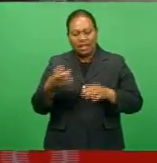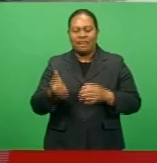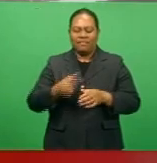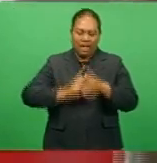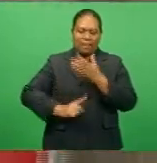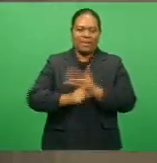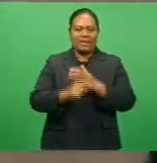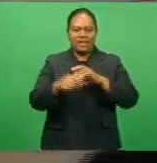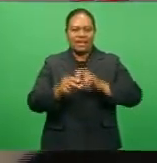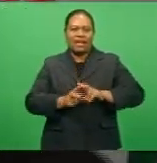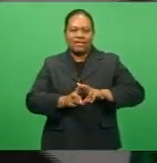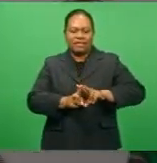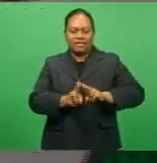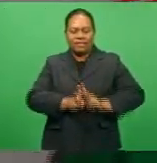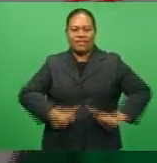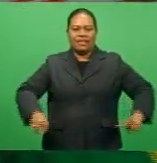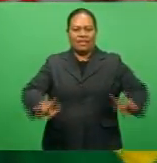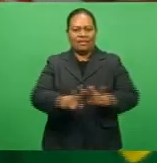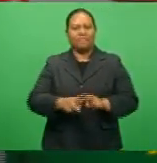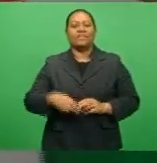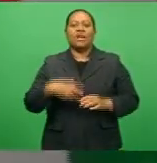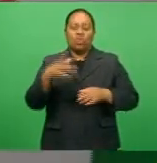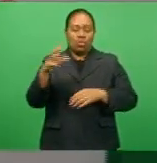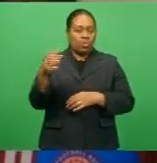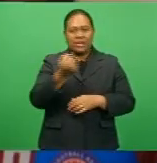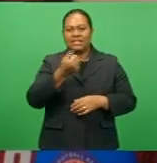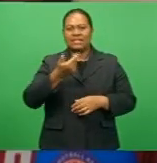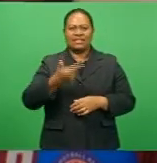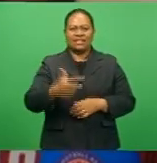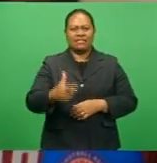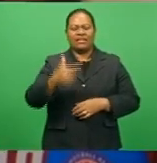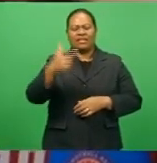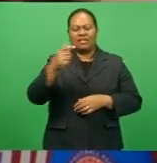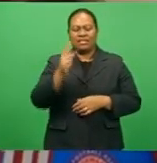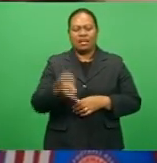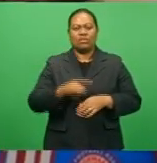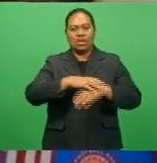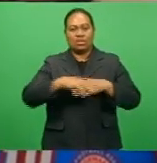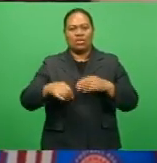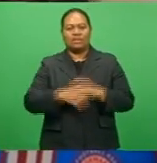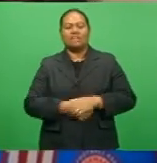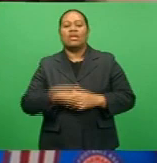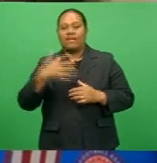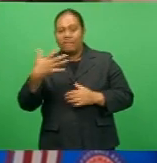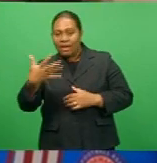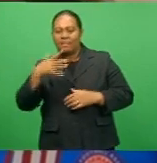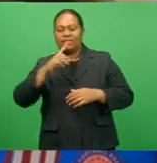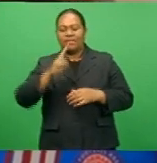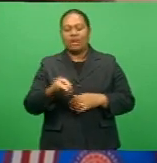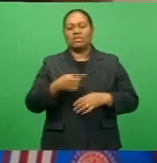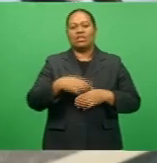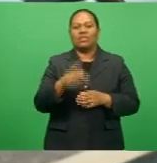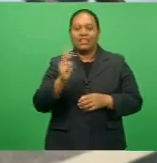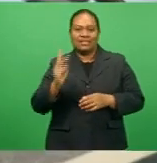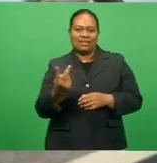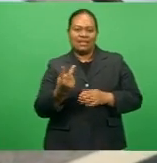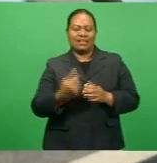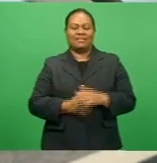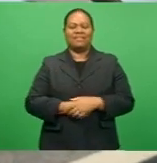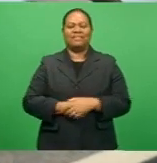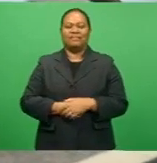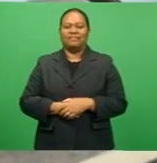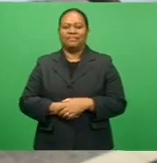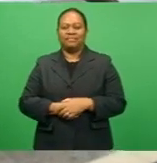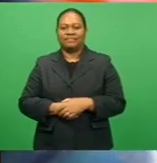The Fiji Fact winner gets $17,000 and runners-up will walk away with $5,000. Aquila Dama,